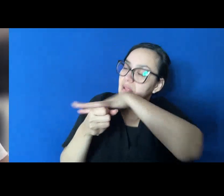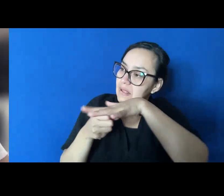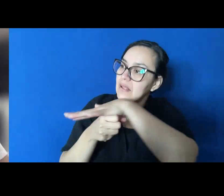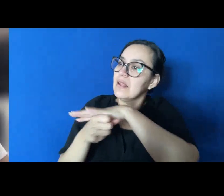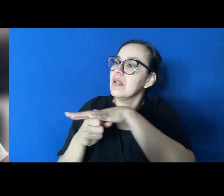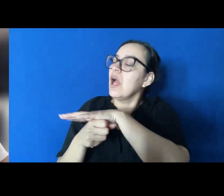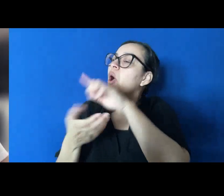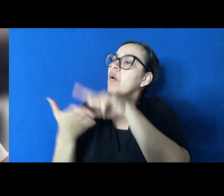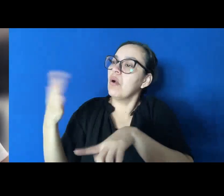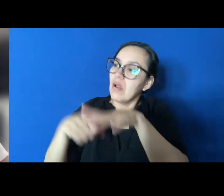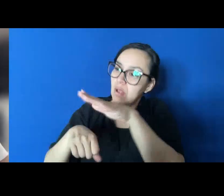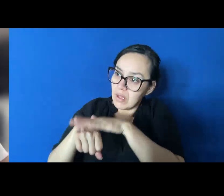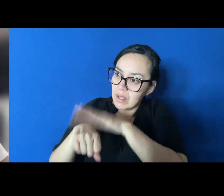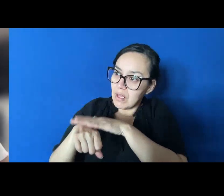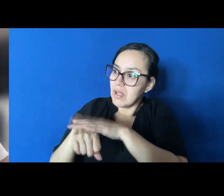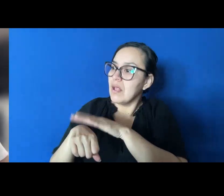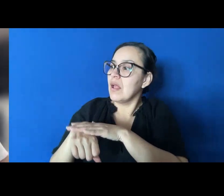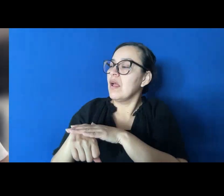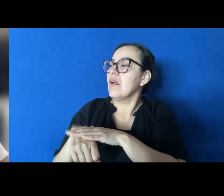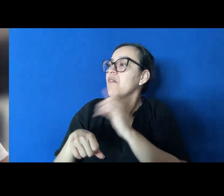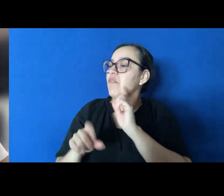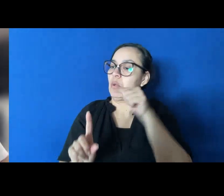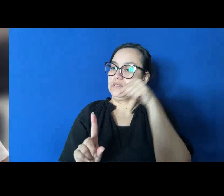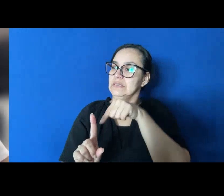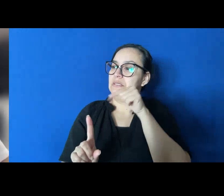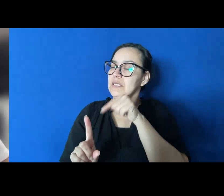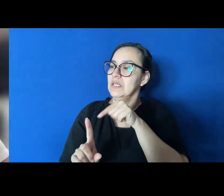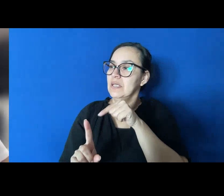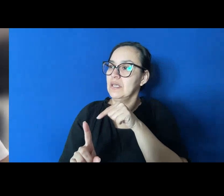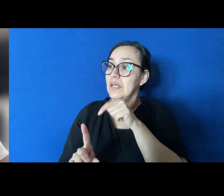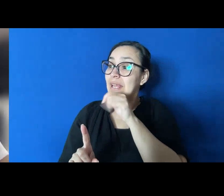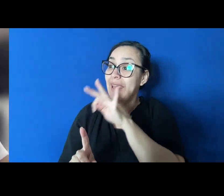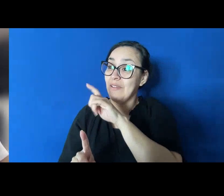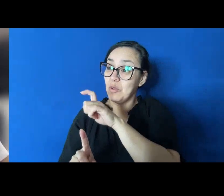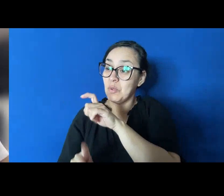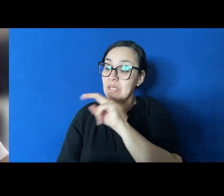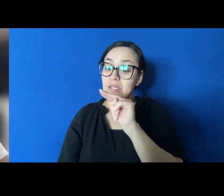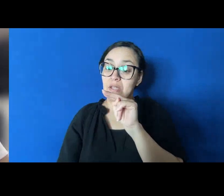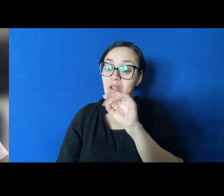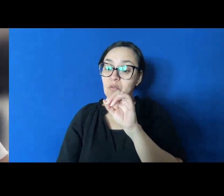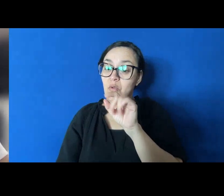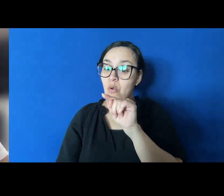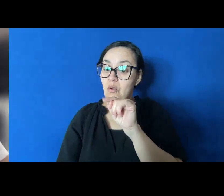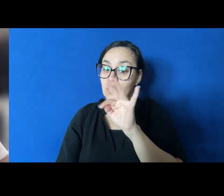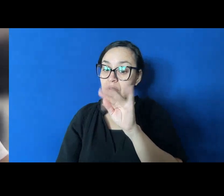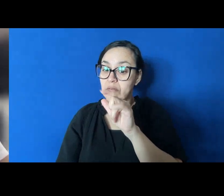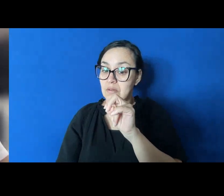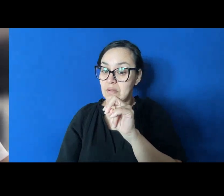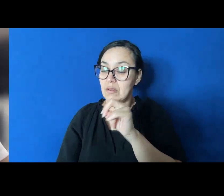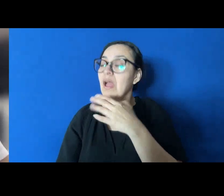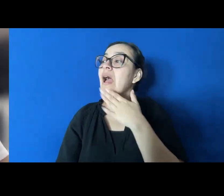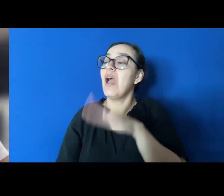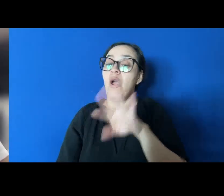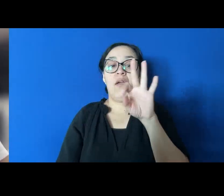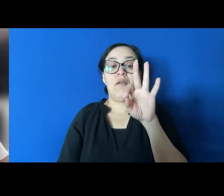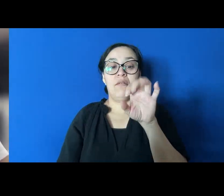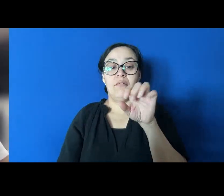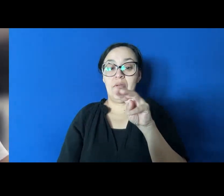computer, you'll see the alerts and what's in effect in your area. If you need notifications, I know that